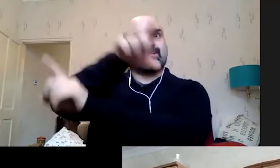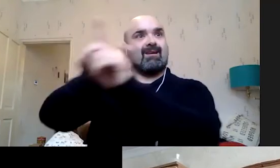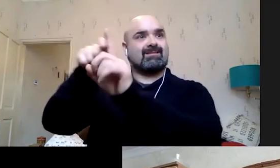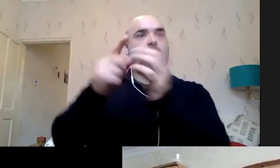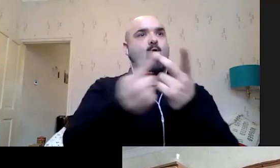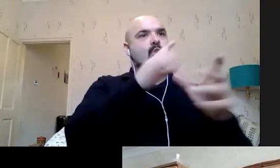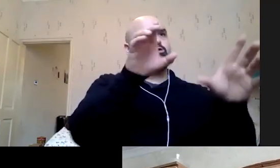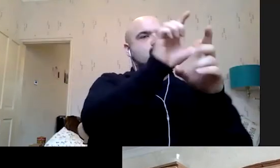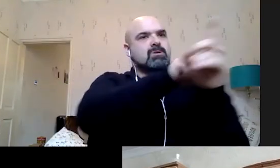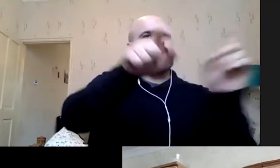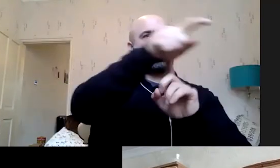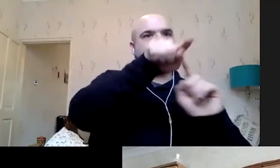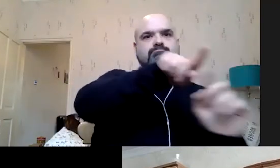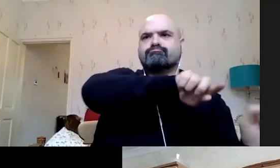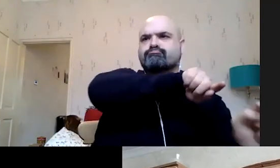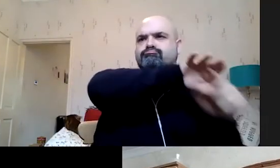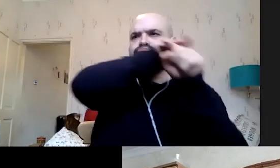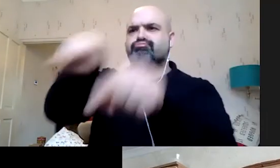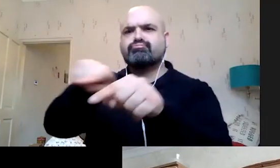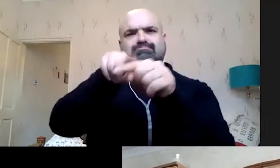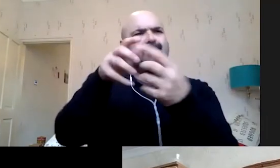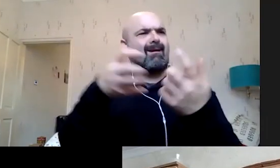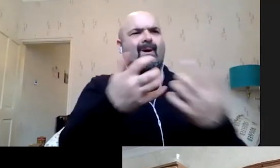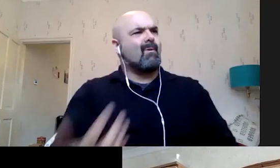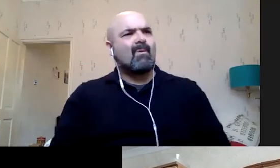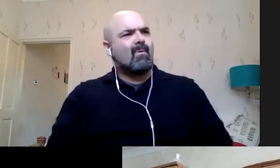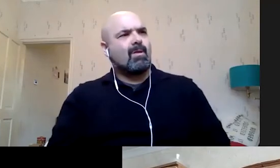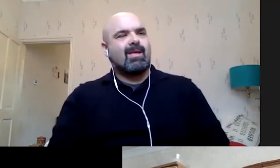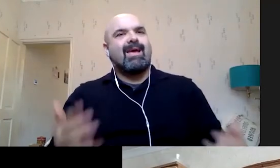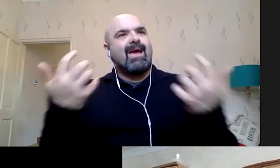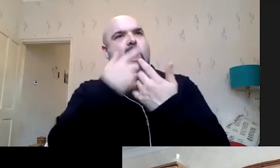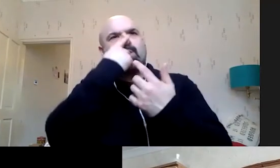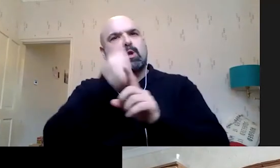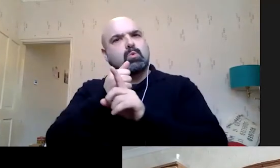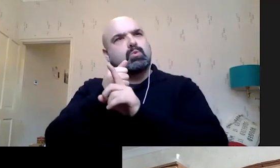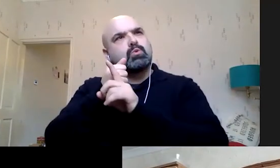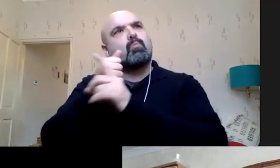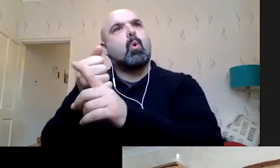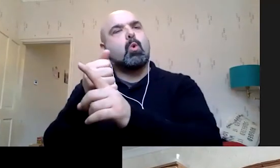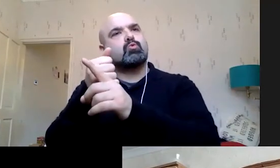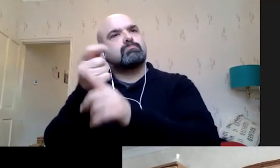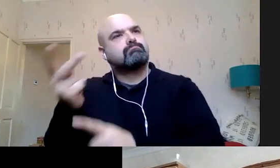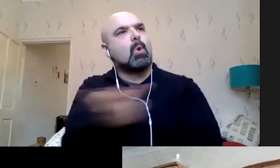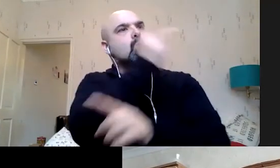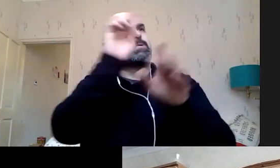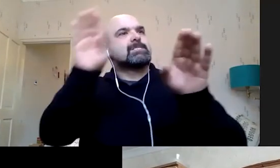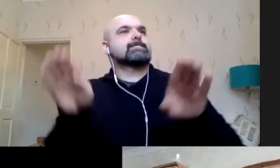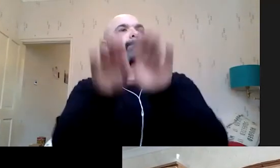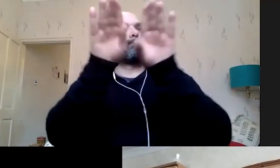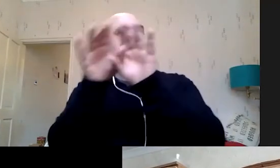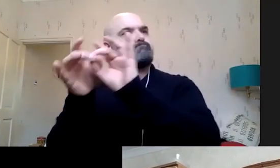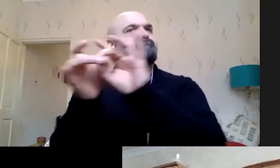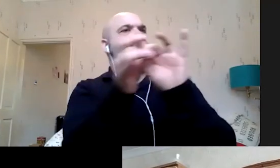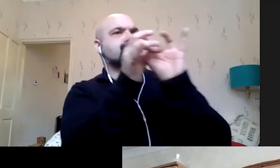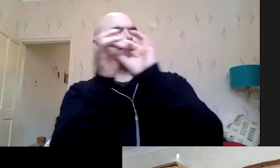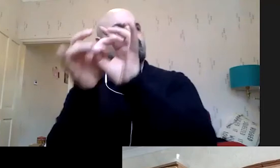another, and how you can, you know, offer mutual support, your mutual understanding. And I think one of the big examples of